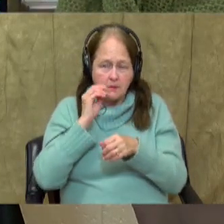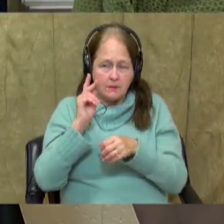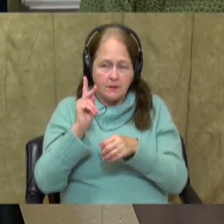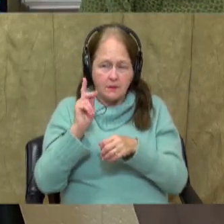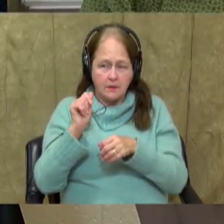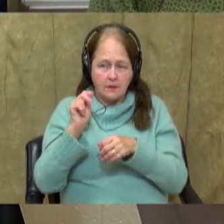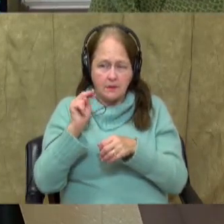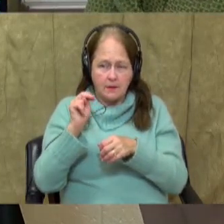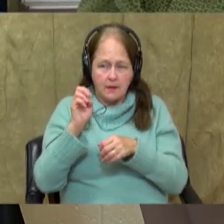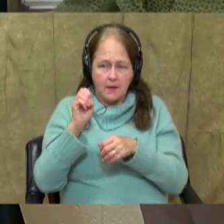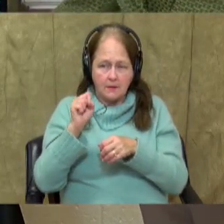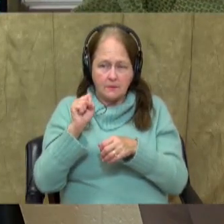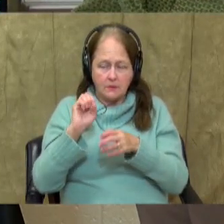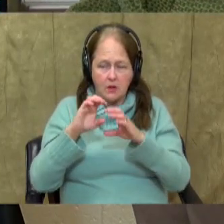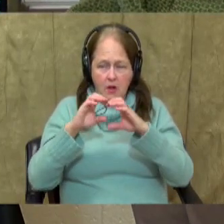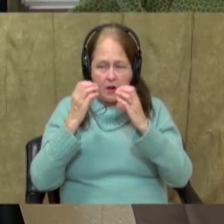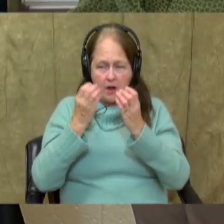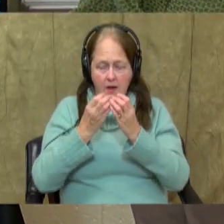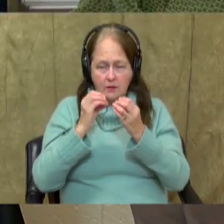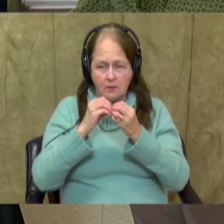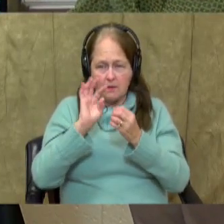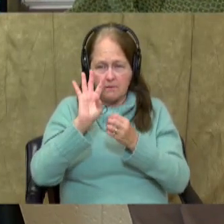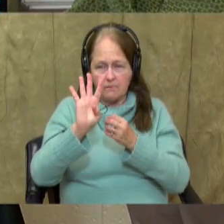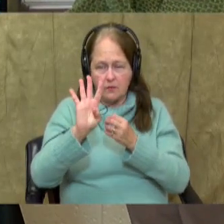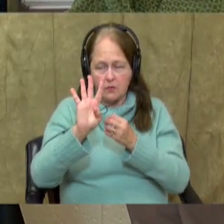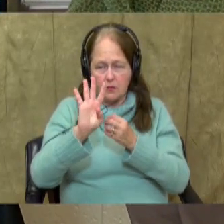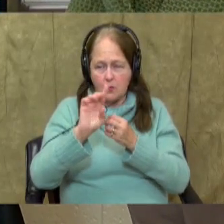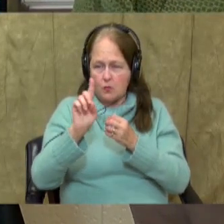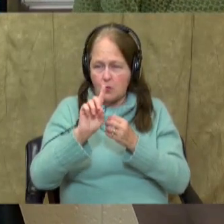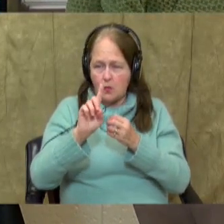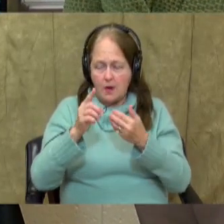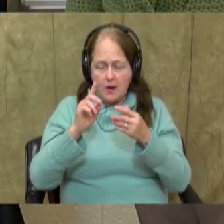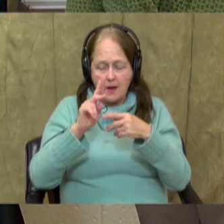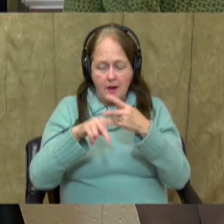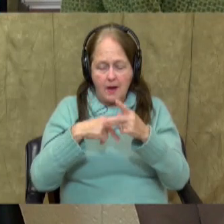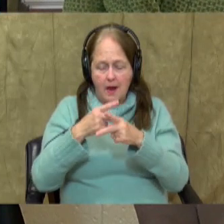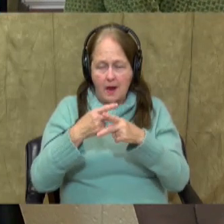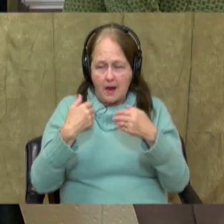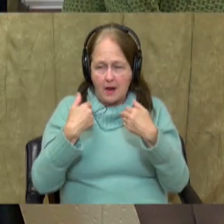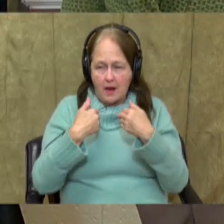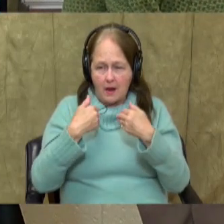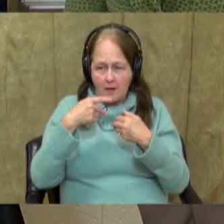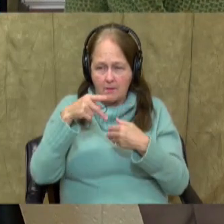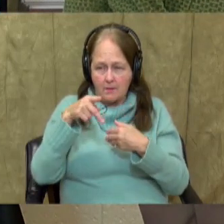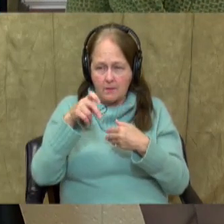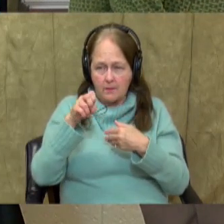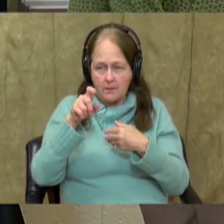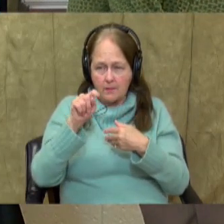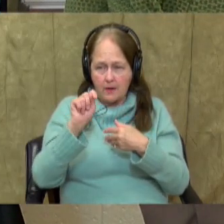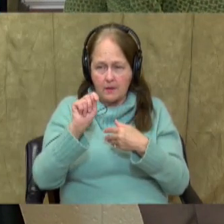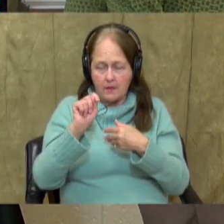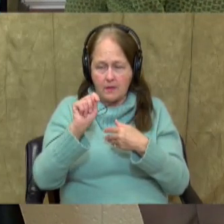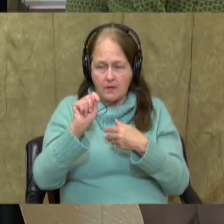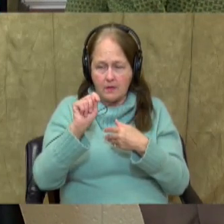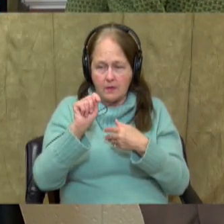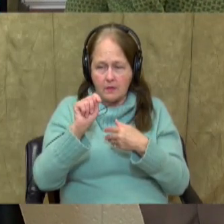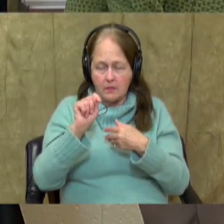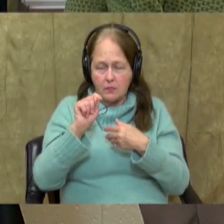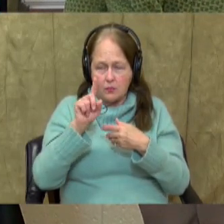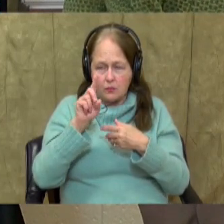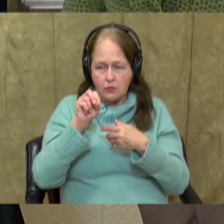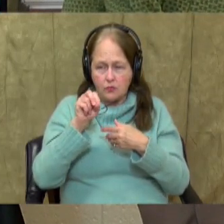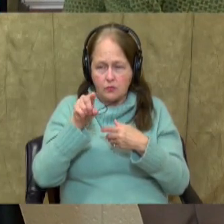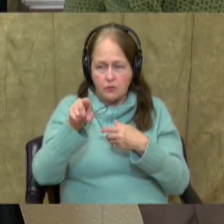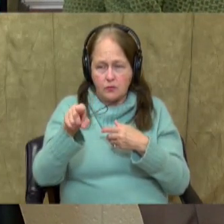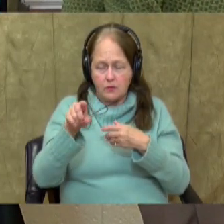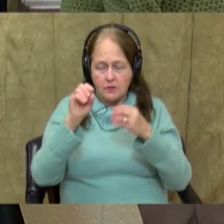class. Number 4, what kind of pet do you have? Well, you could say, what kind of pets